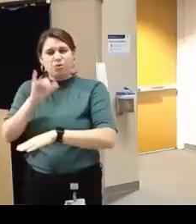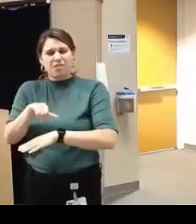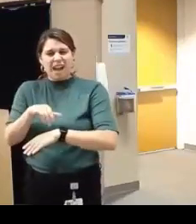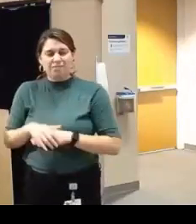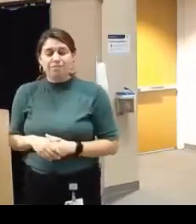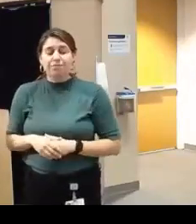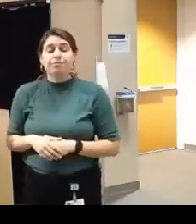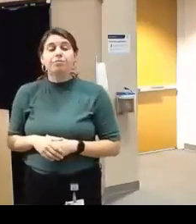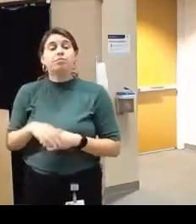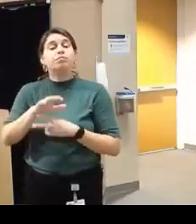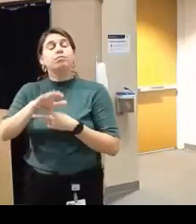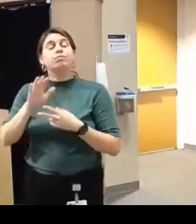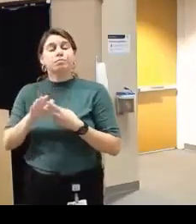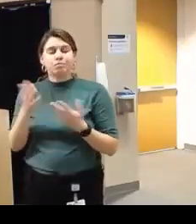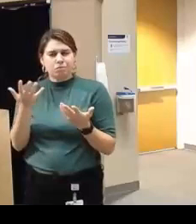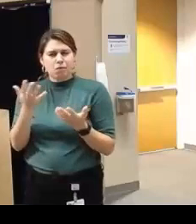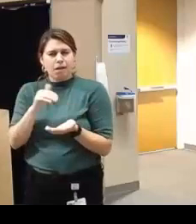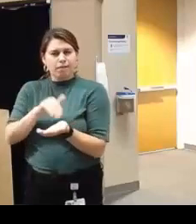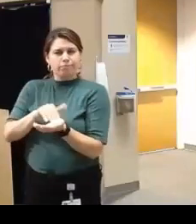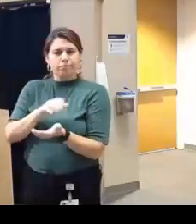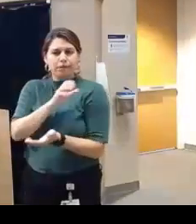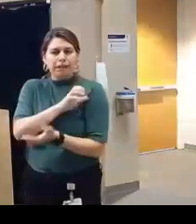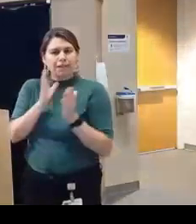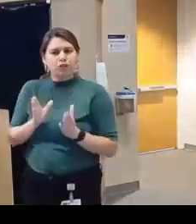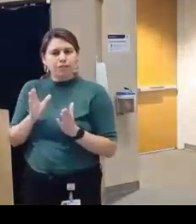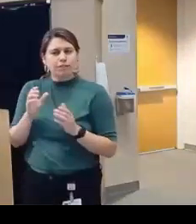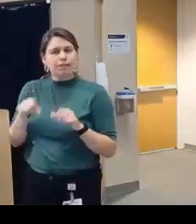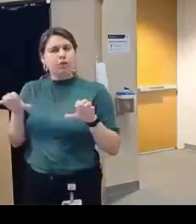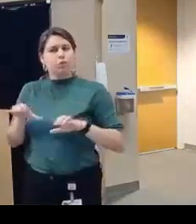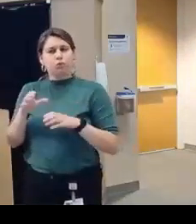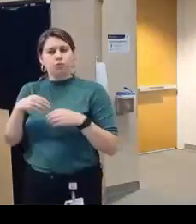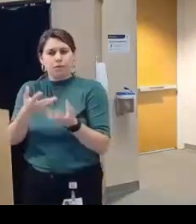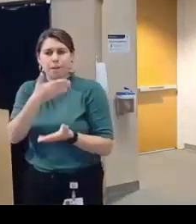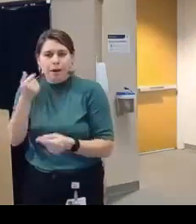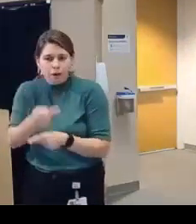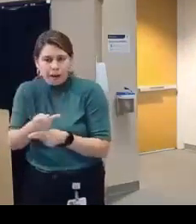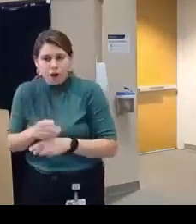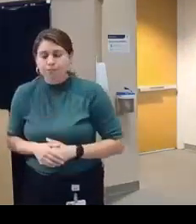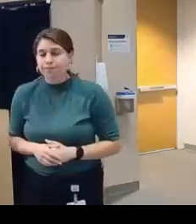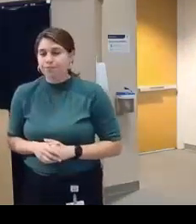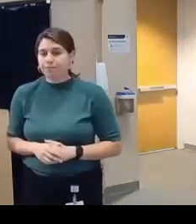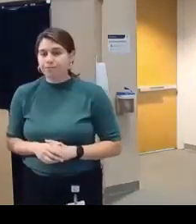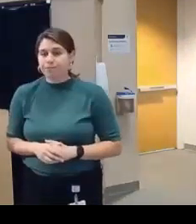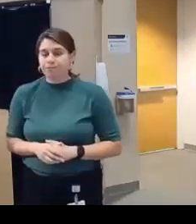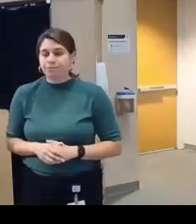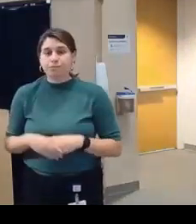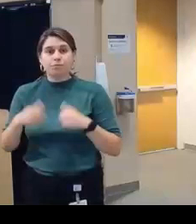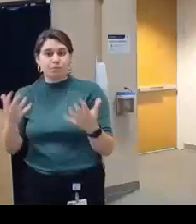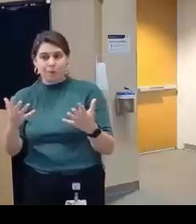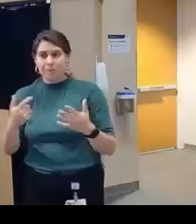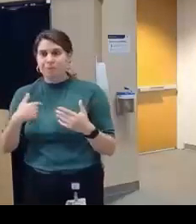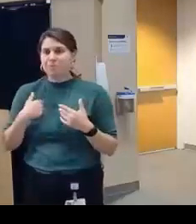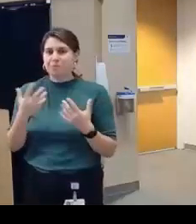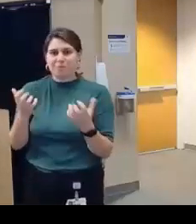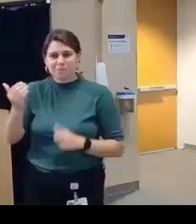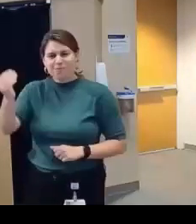do the clinicians bring that really bring this, this better care to the patients? So this led me to sort of say, okay, I want to know what